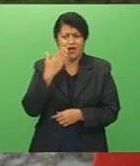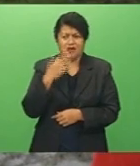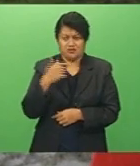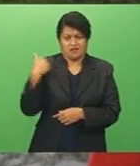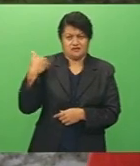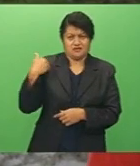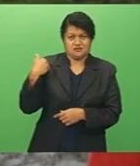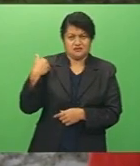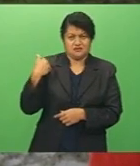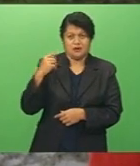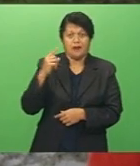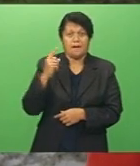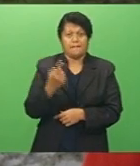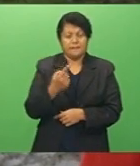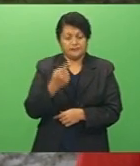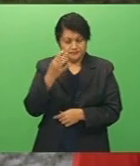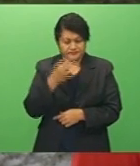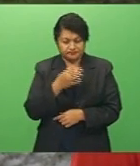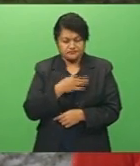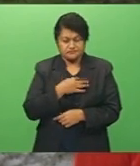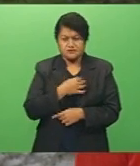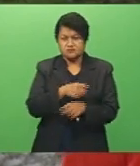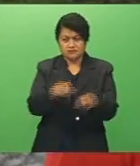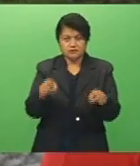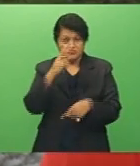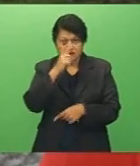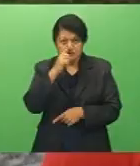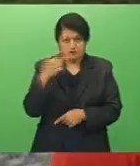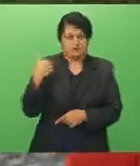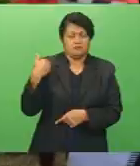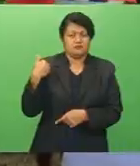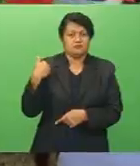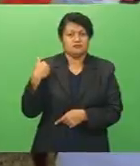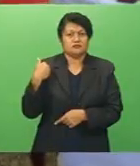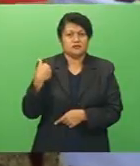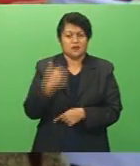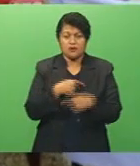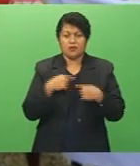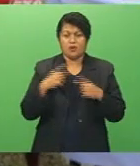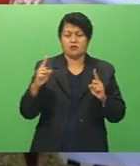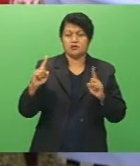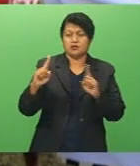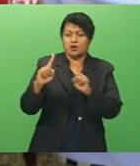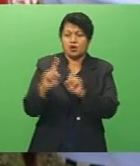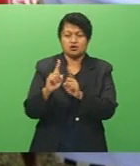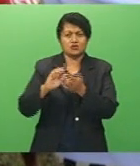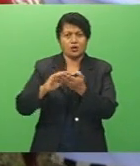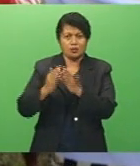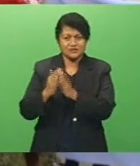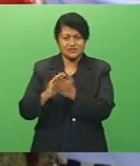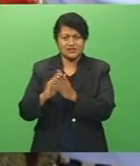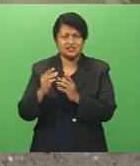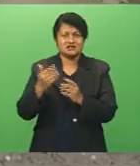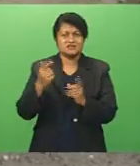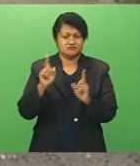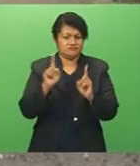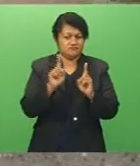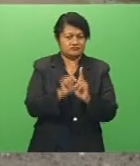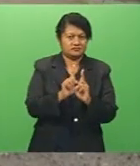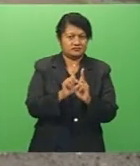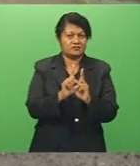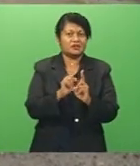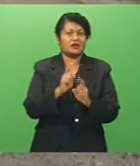believe one way or another they are affected by it. Because we are the closest community living beside these 2